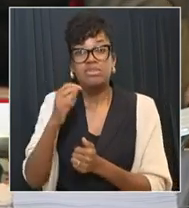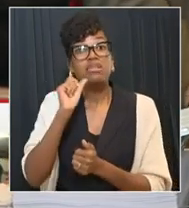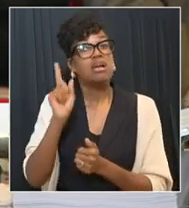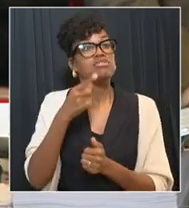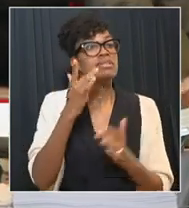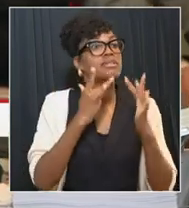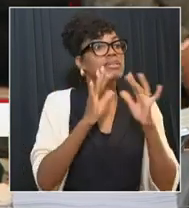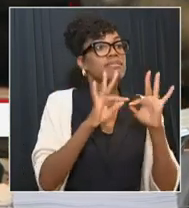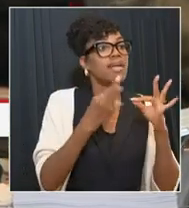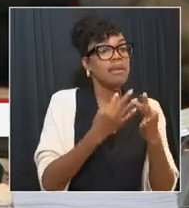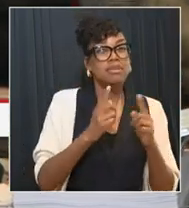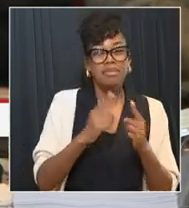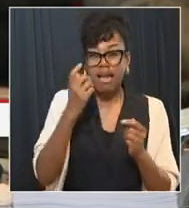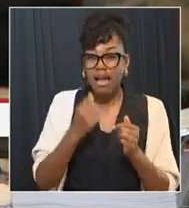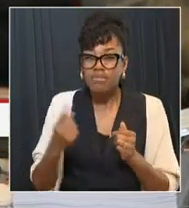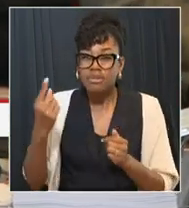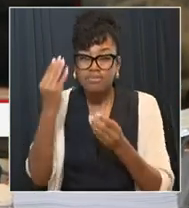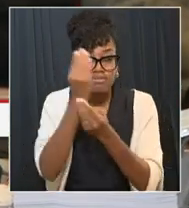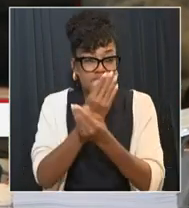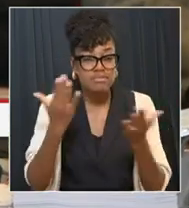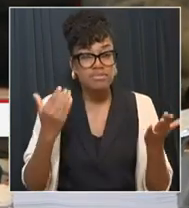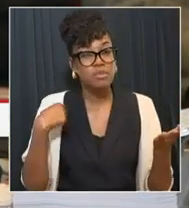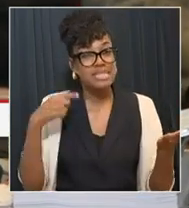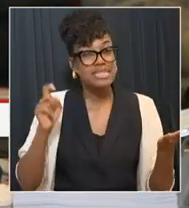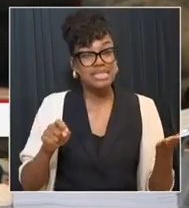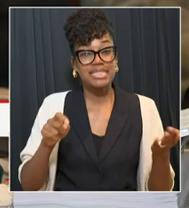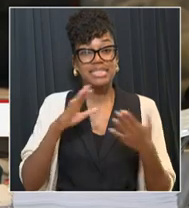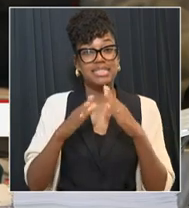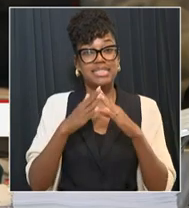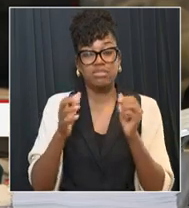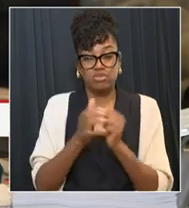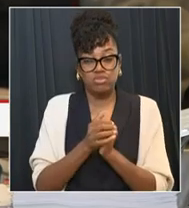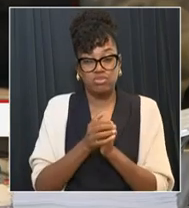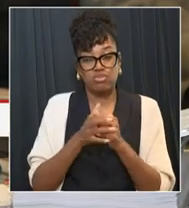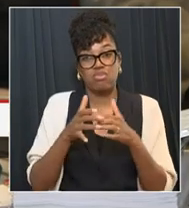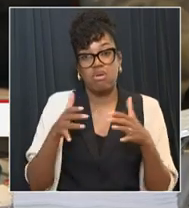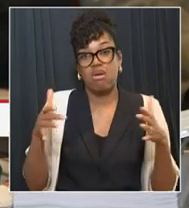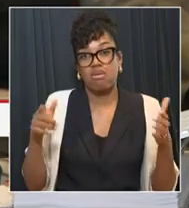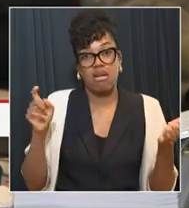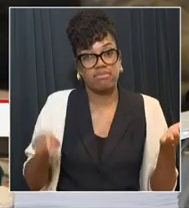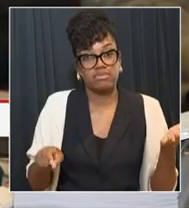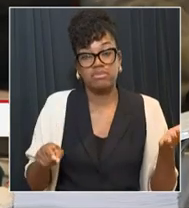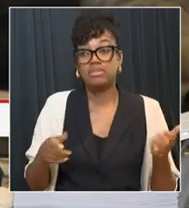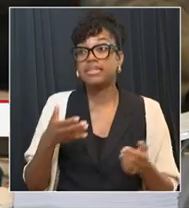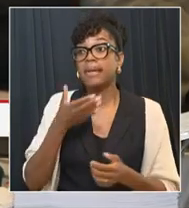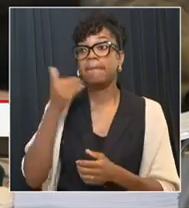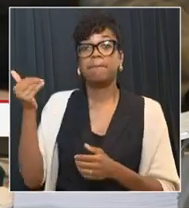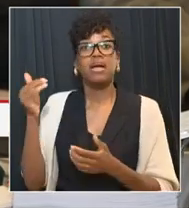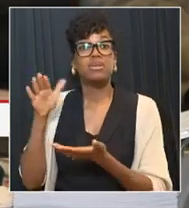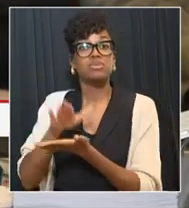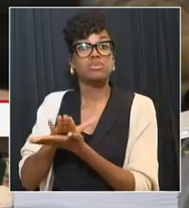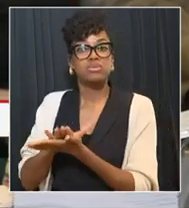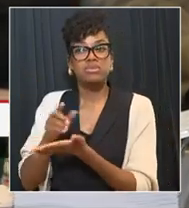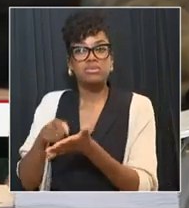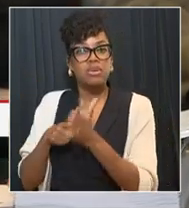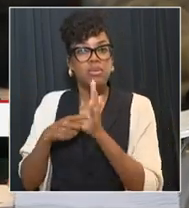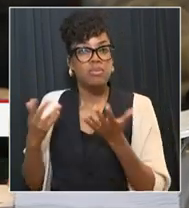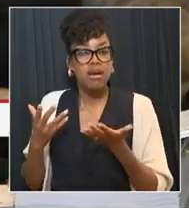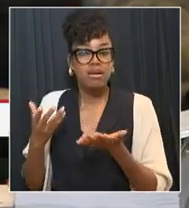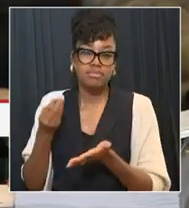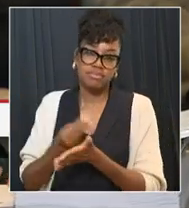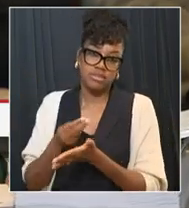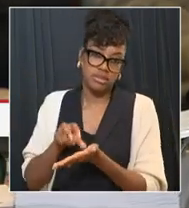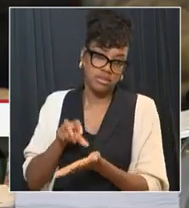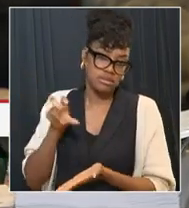have a city that grows. We can't invest in the best schools if we don't have revenue to do that. We can't have